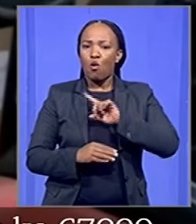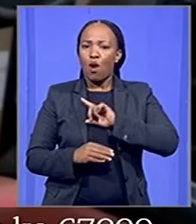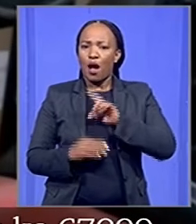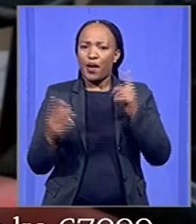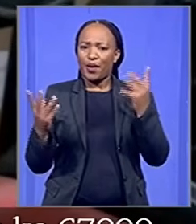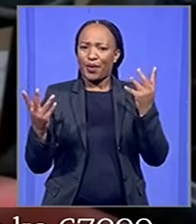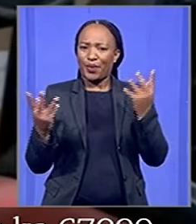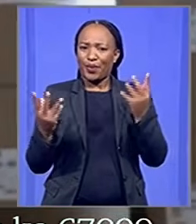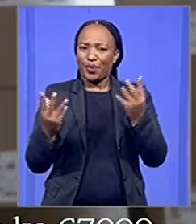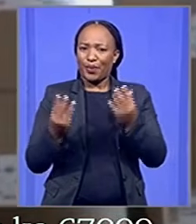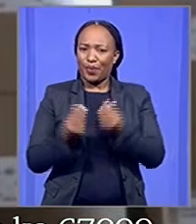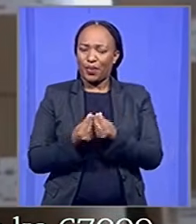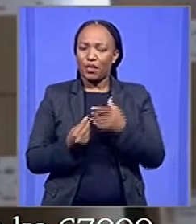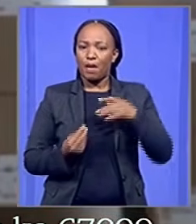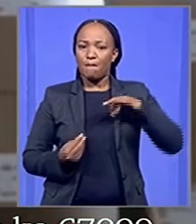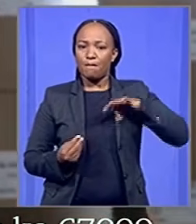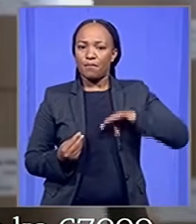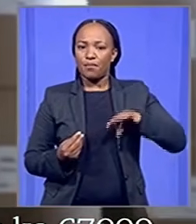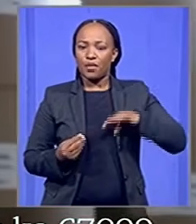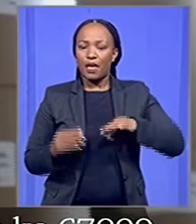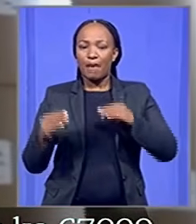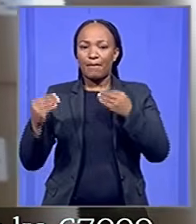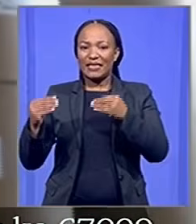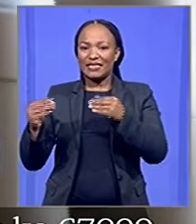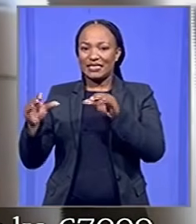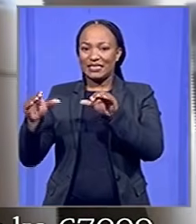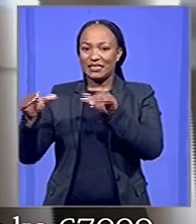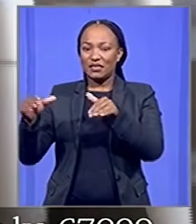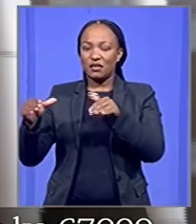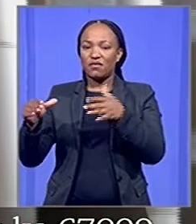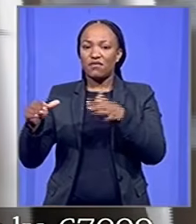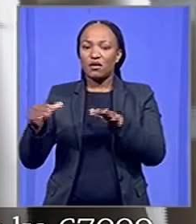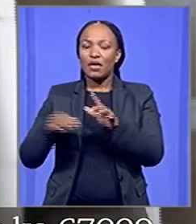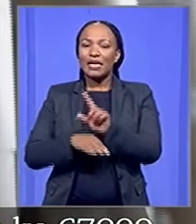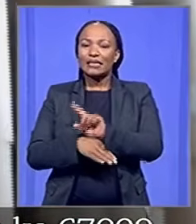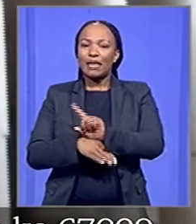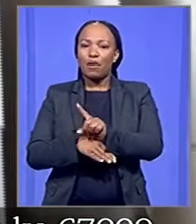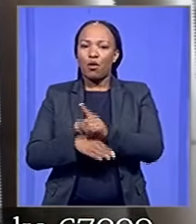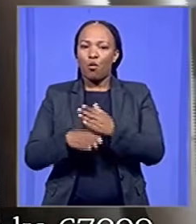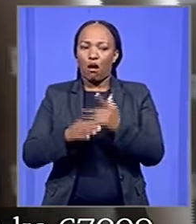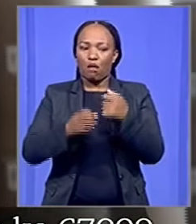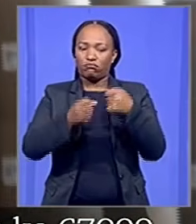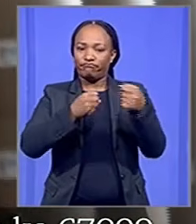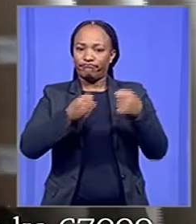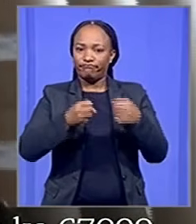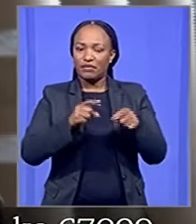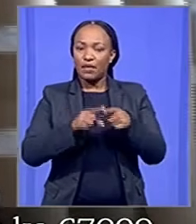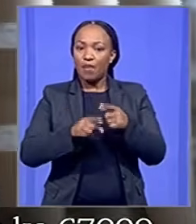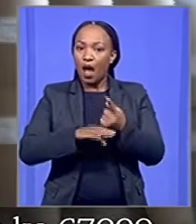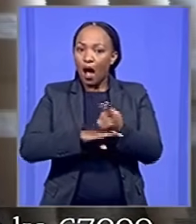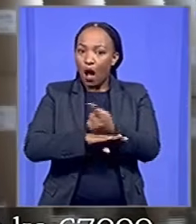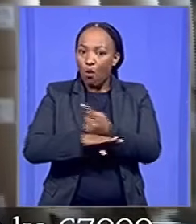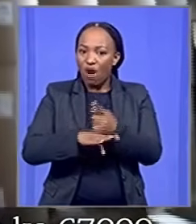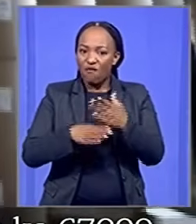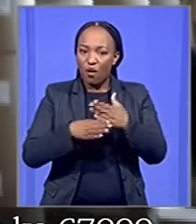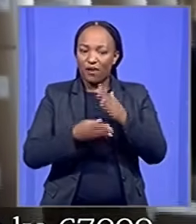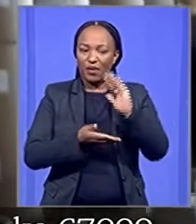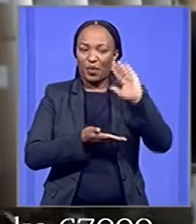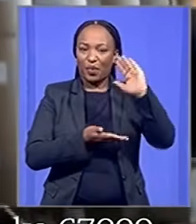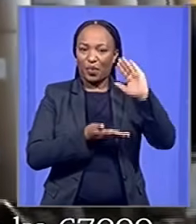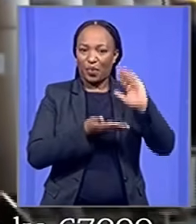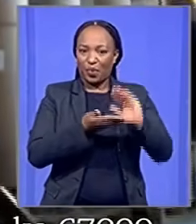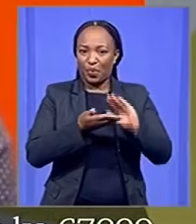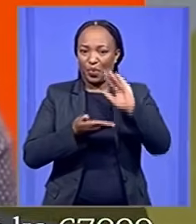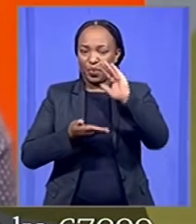fokotseha ha meputso ke hore dikgwebo di hira basebetsi ba nakwana le ho fokotsa dihora tsa tshebetso. We started to see that